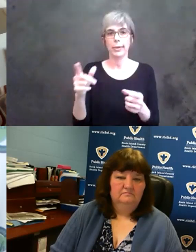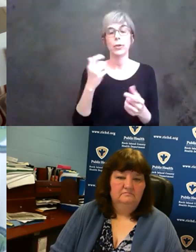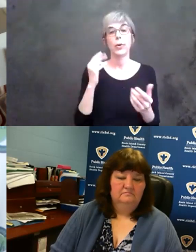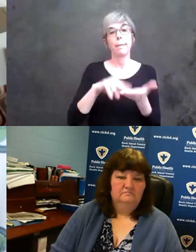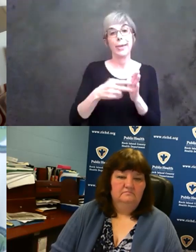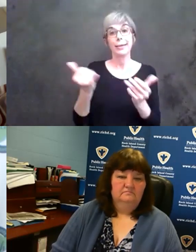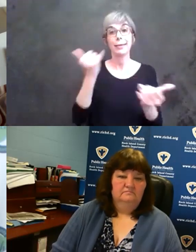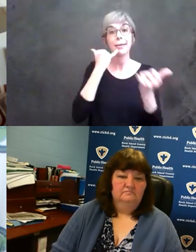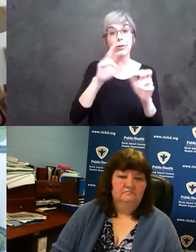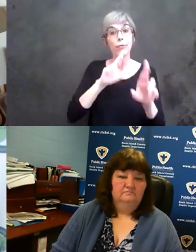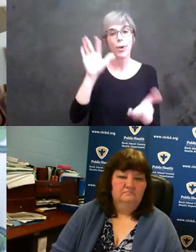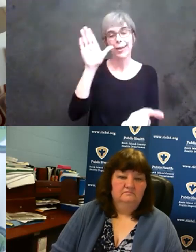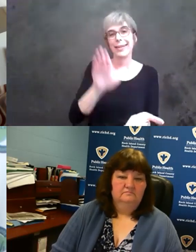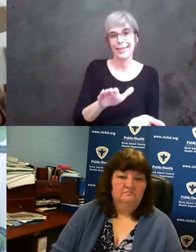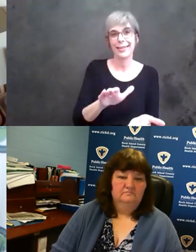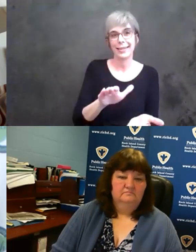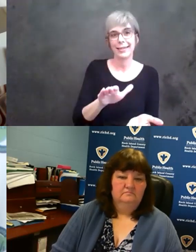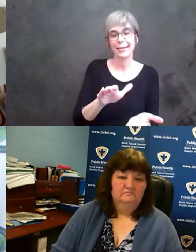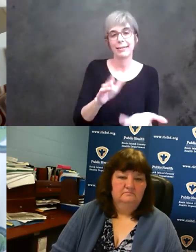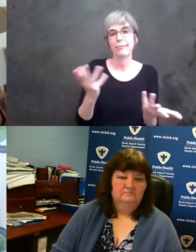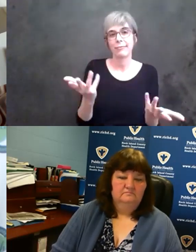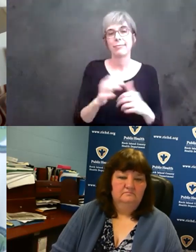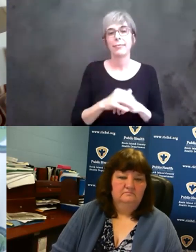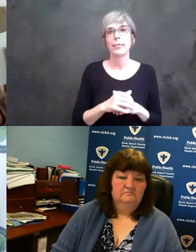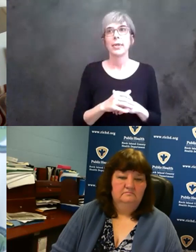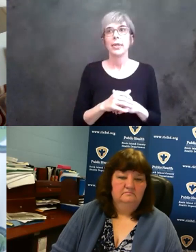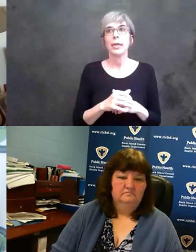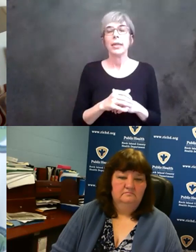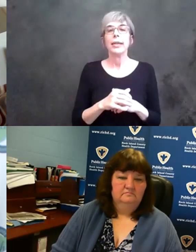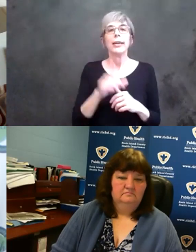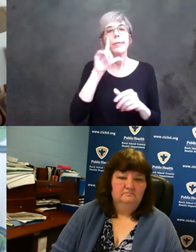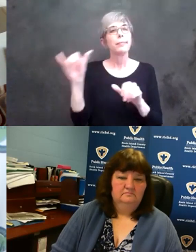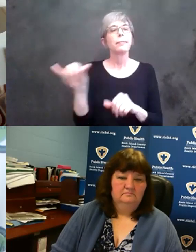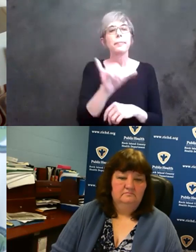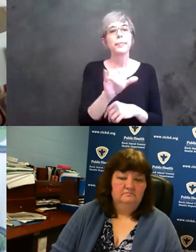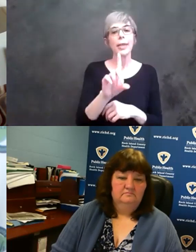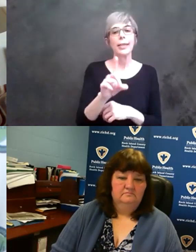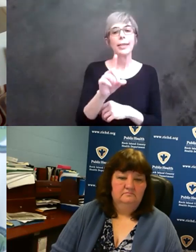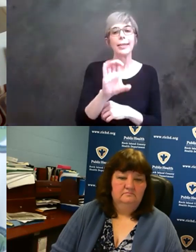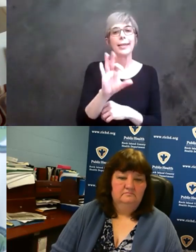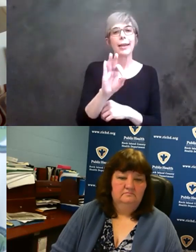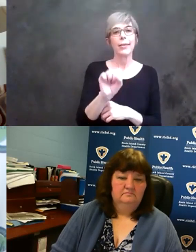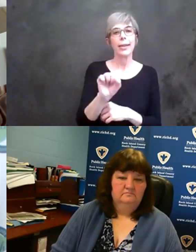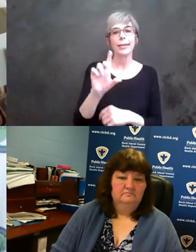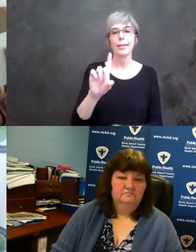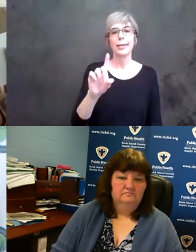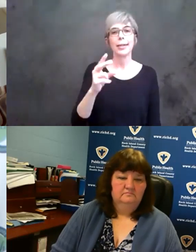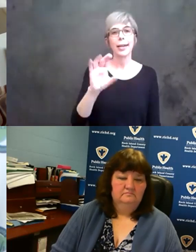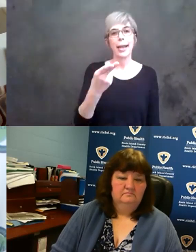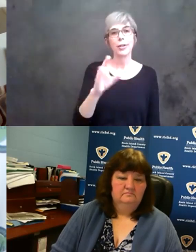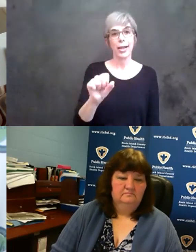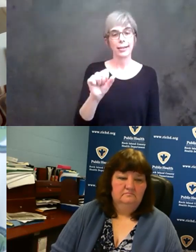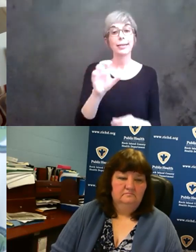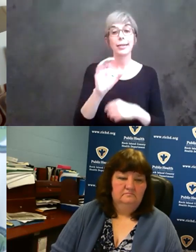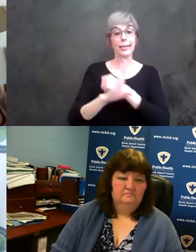A lot of this is similar to an increase in child abuse reports that DCFS and DHS receive in September when kids go